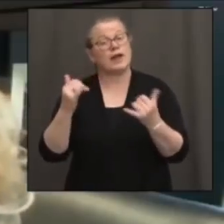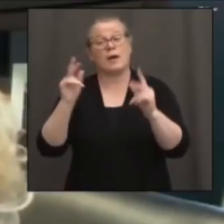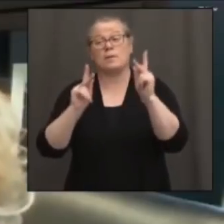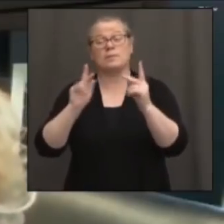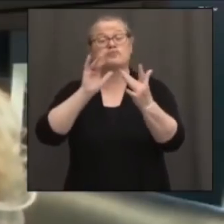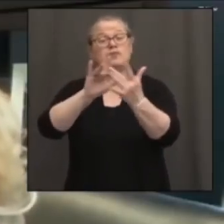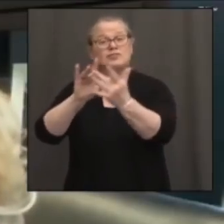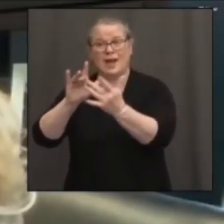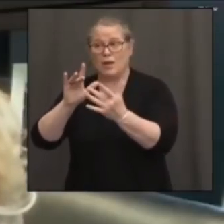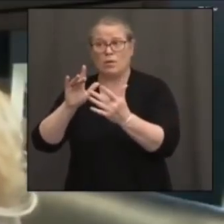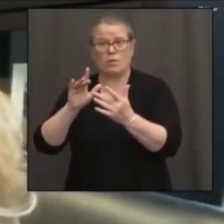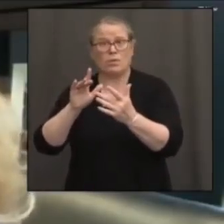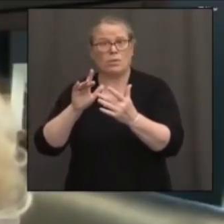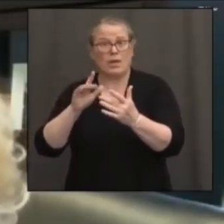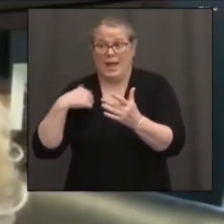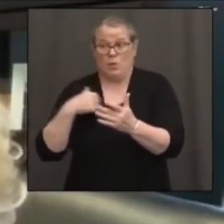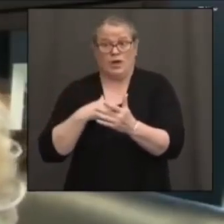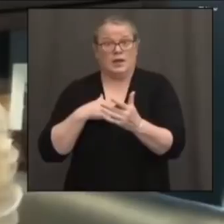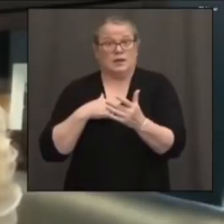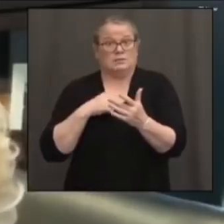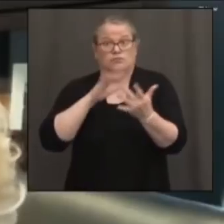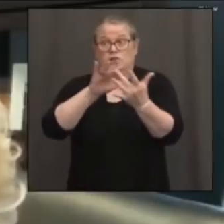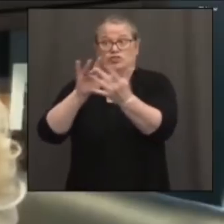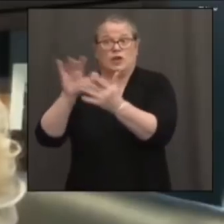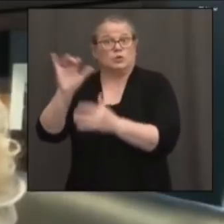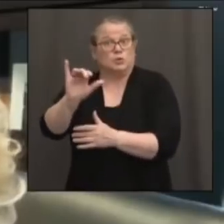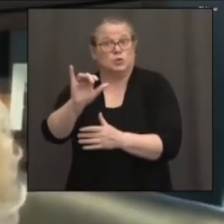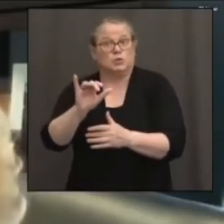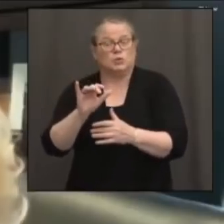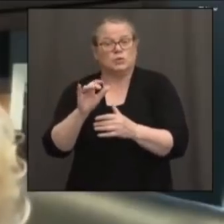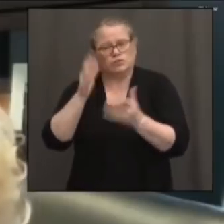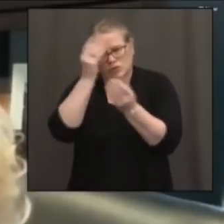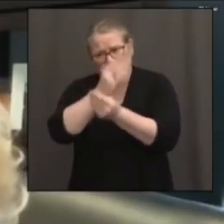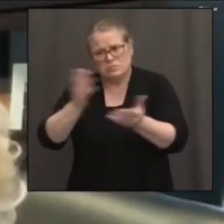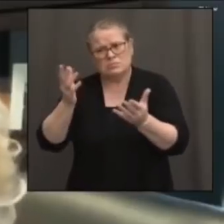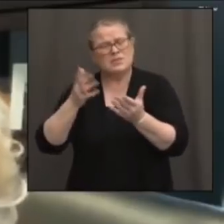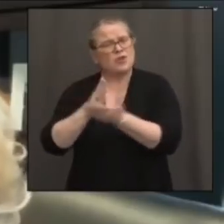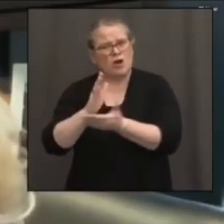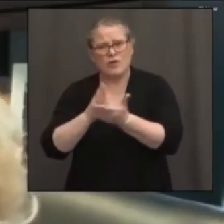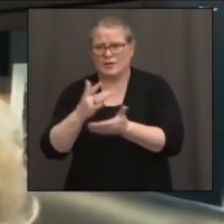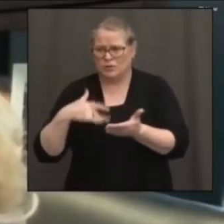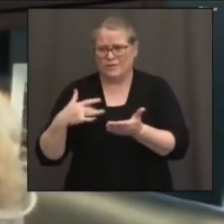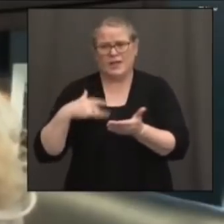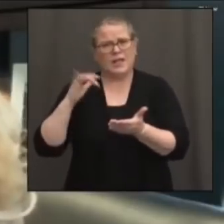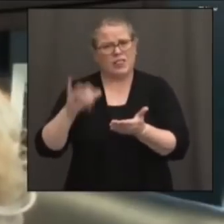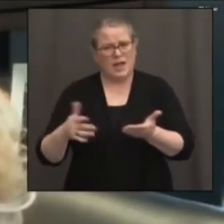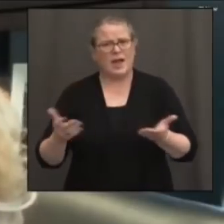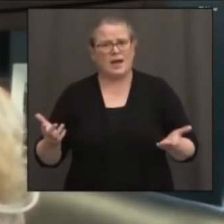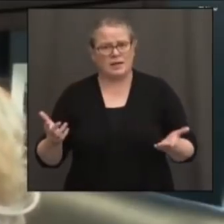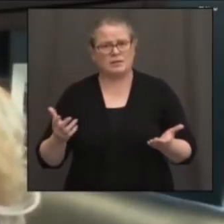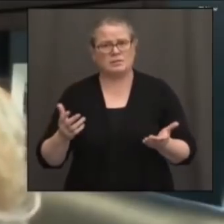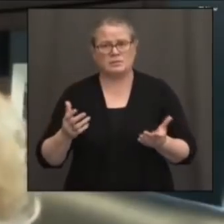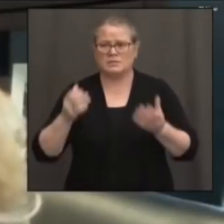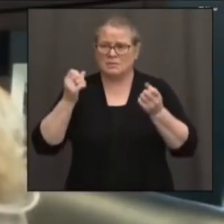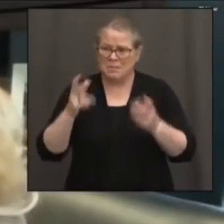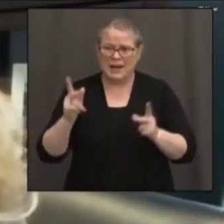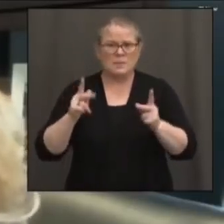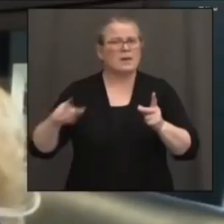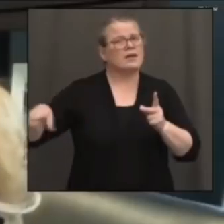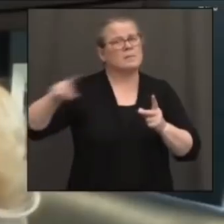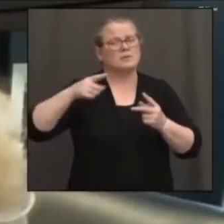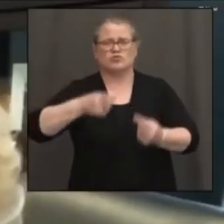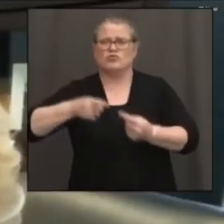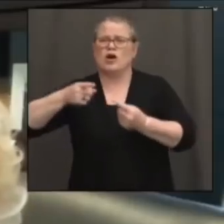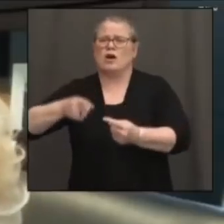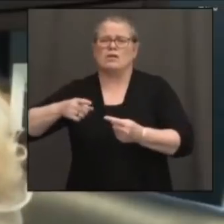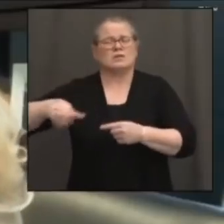social media and those kinds of things to let people know that it is okay. There's other people out there struggling with the same